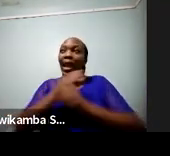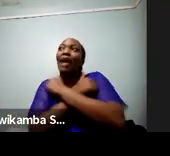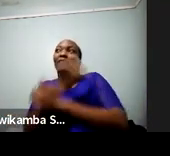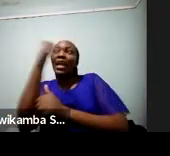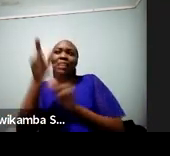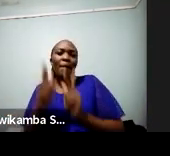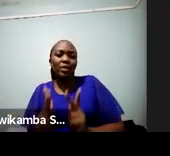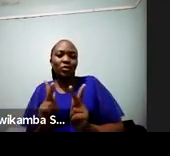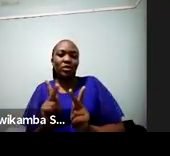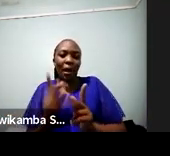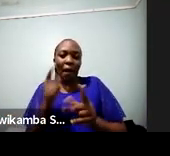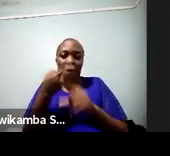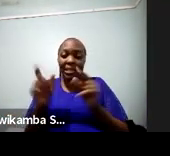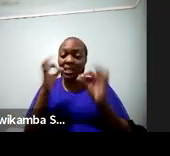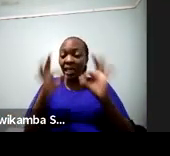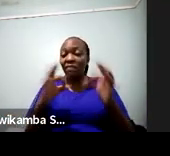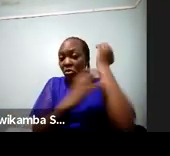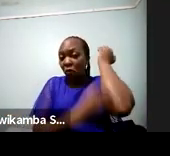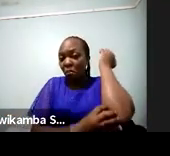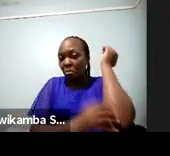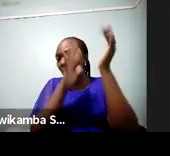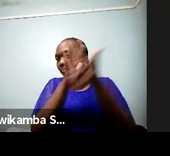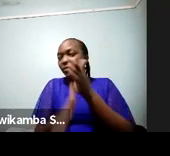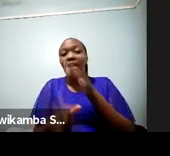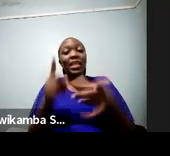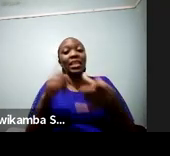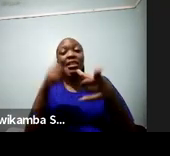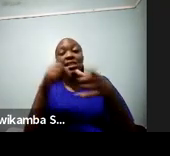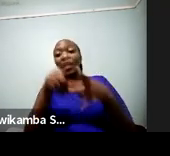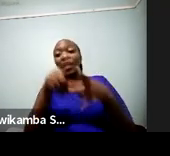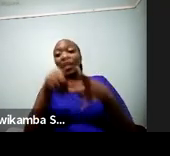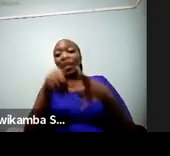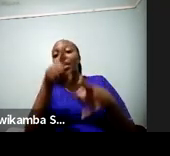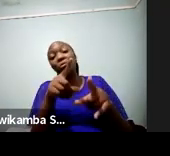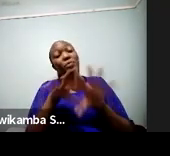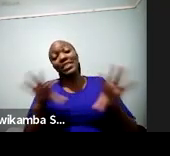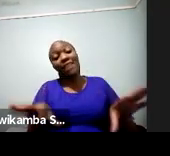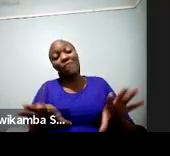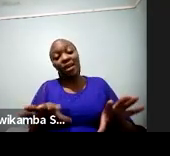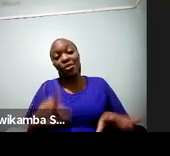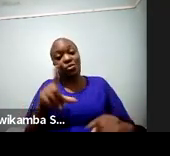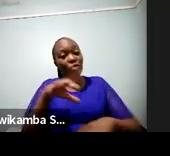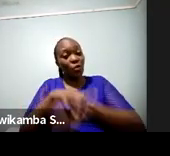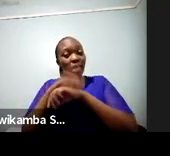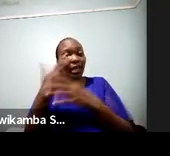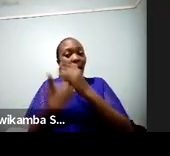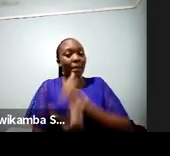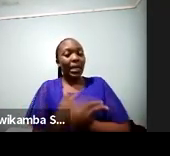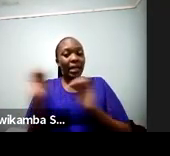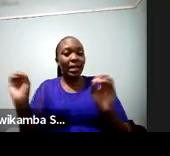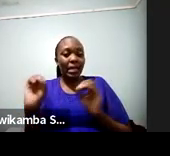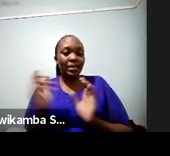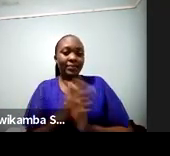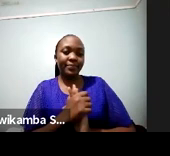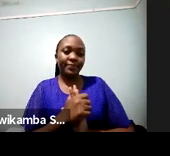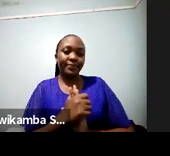and fun without food, without being healthy. Sport and fun by yourself is also not good enough. You need your